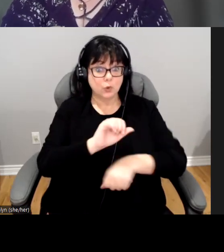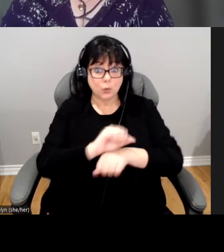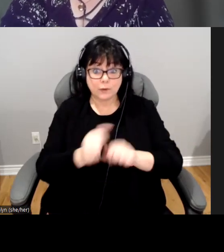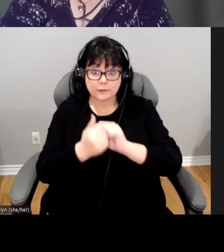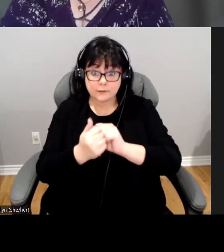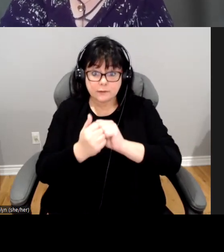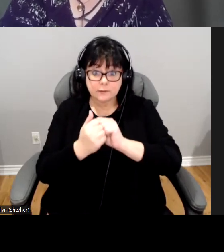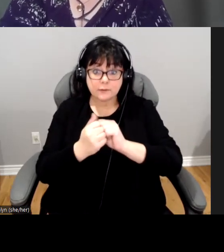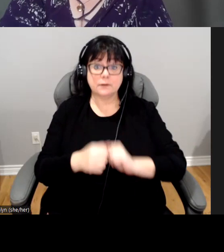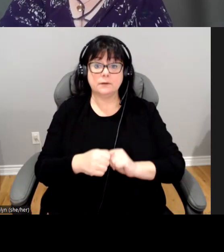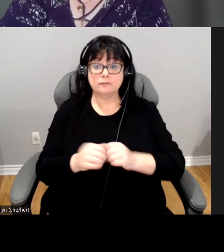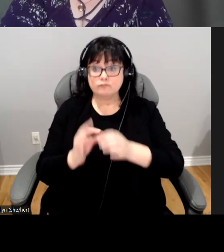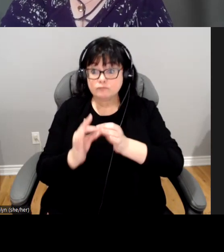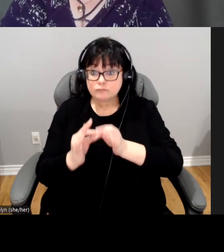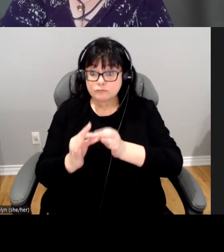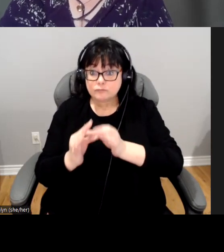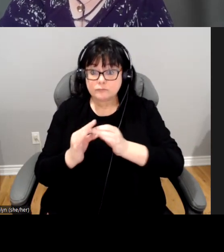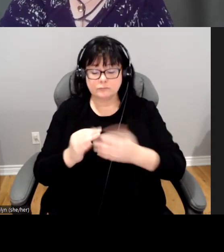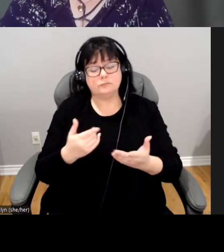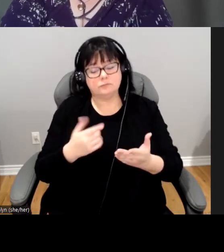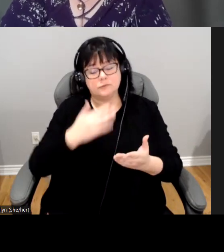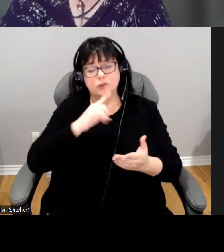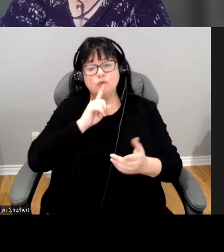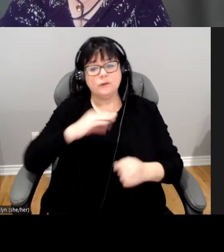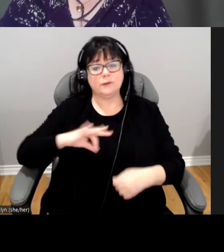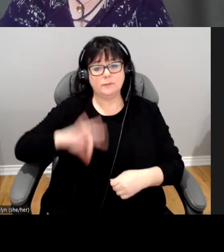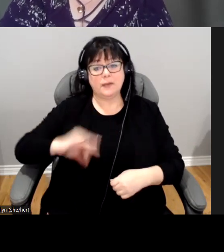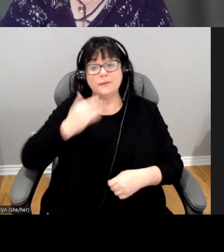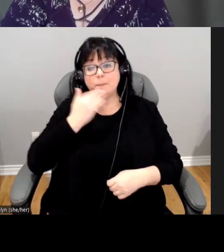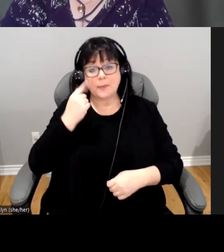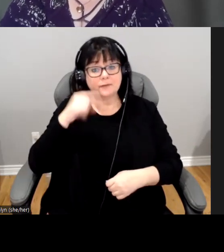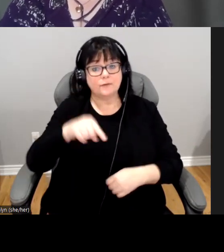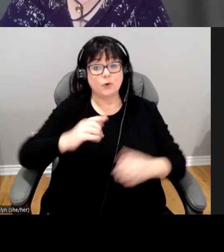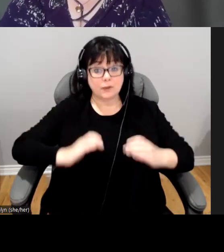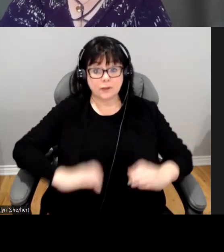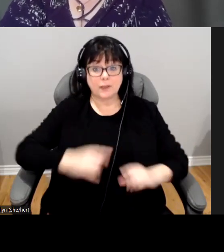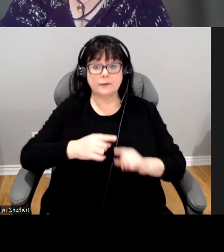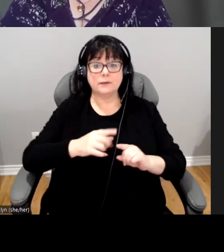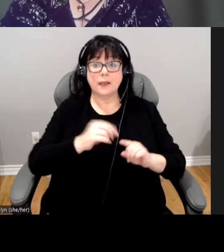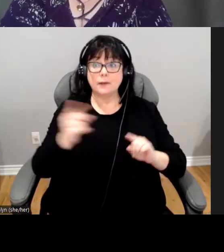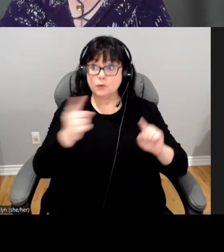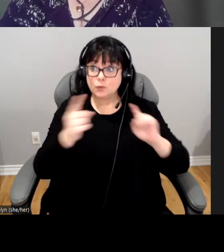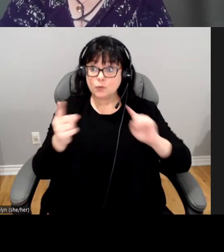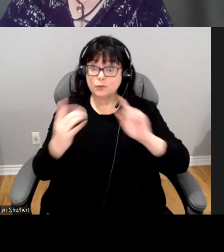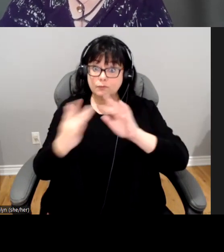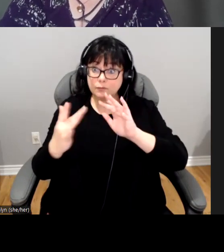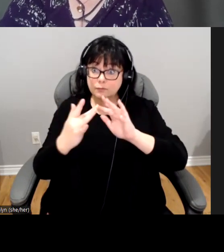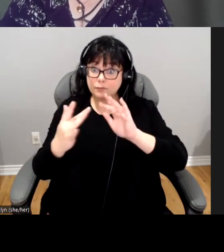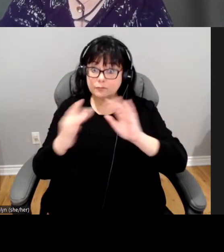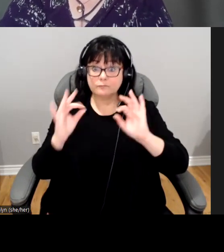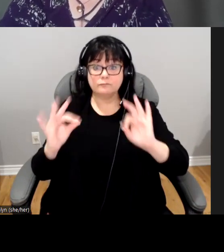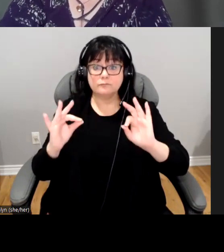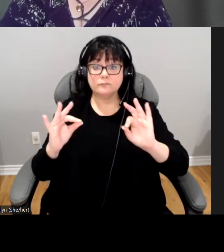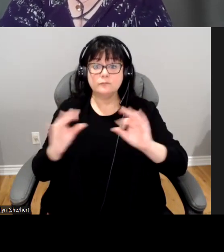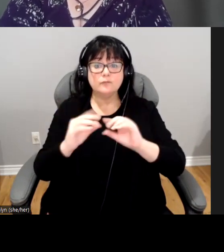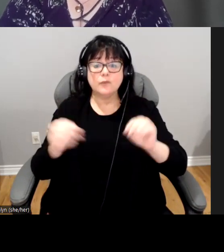client, as well as just keeping in touch with the client so that you don't have lost contacts and you don't have, someone just kind of